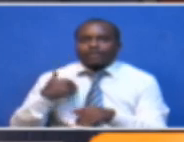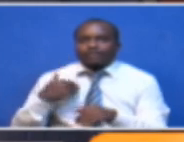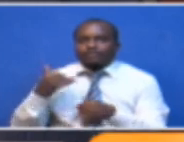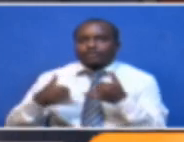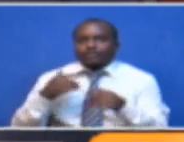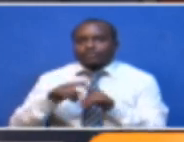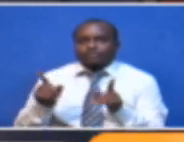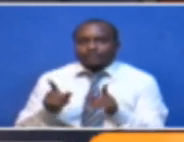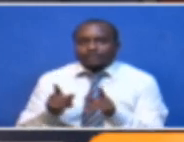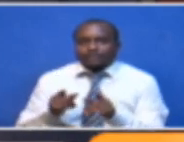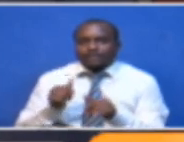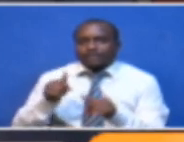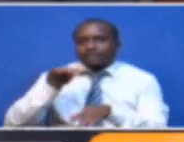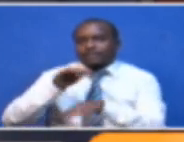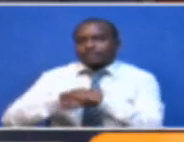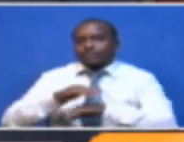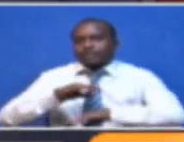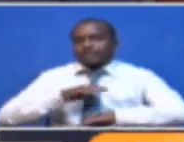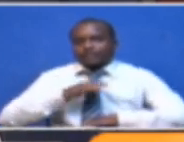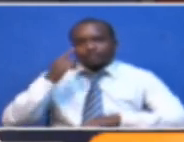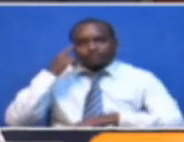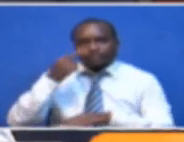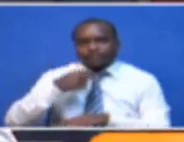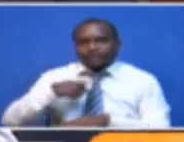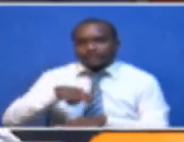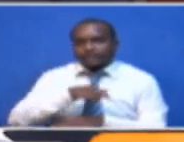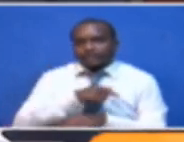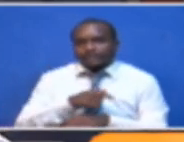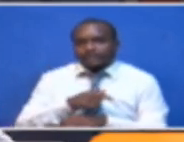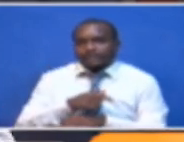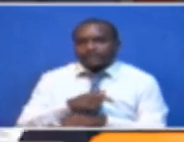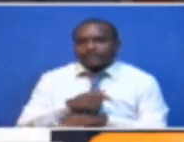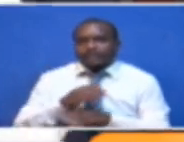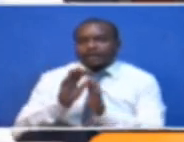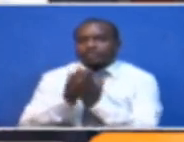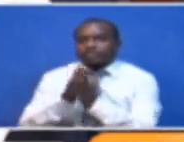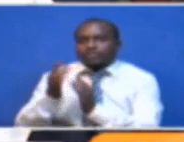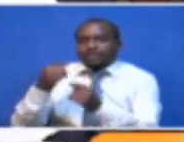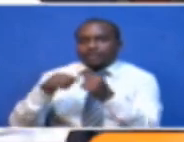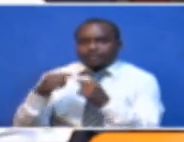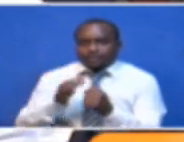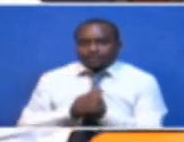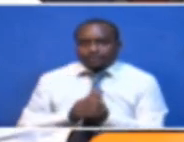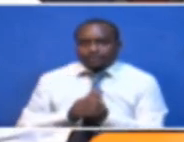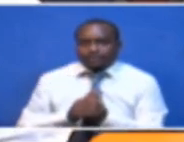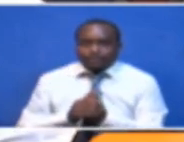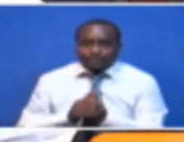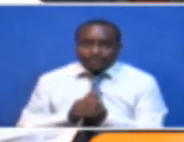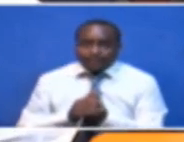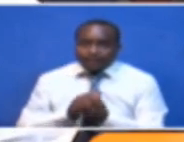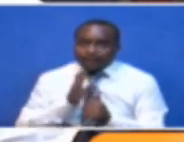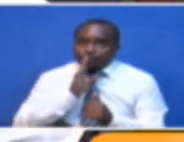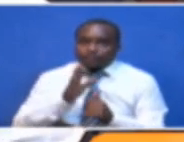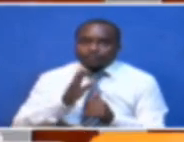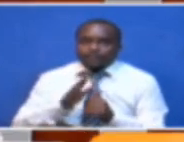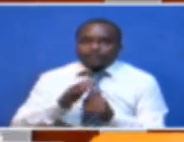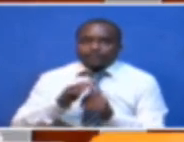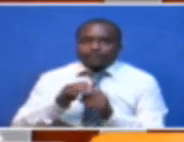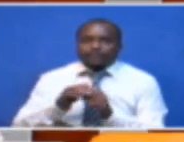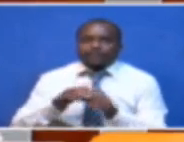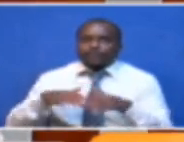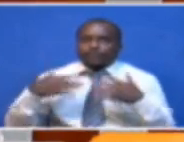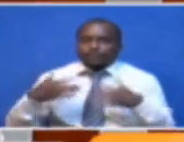know what? This is good enough for us. There's a book coming out. Look out for it. Lee Njiru's. It's going to be a page